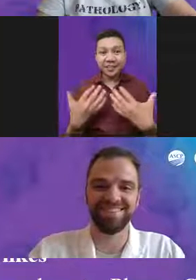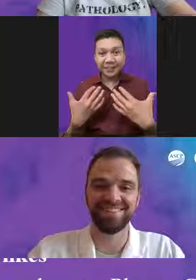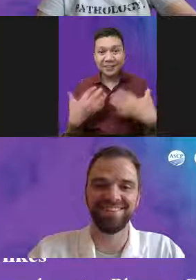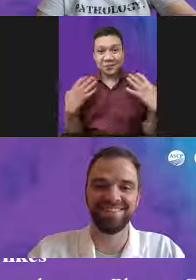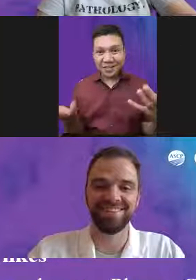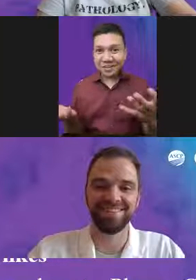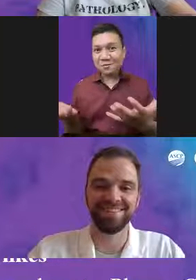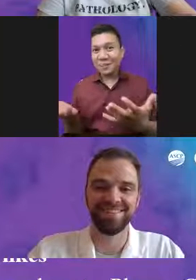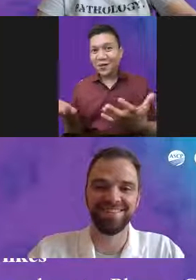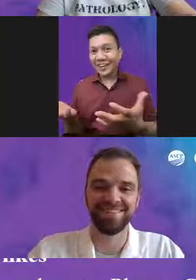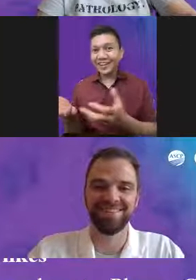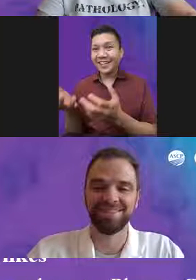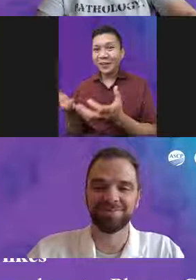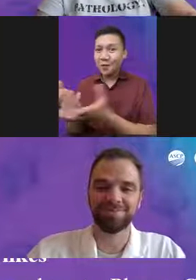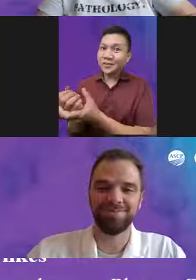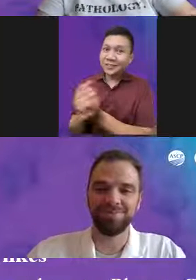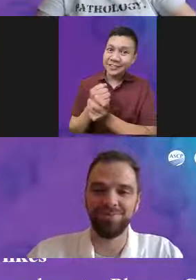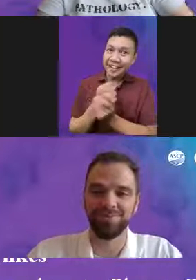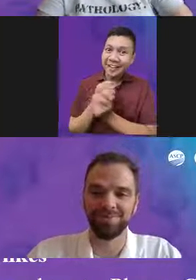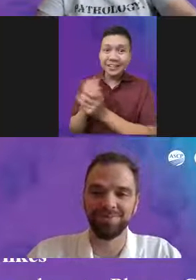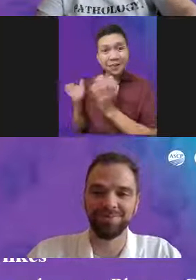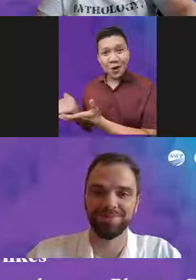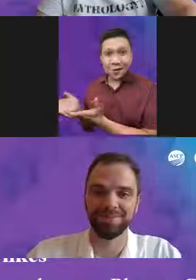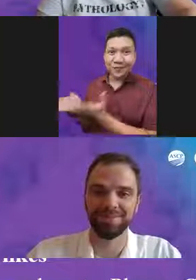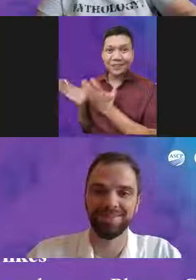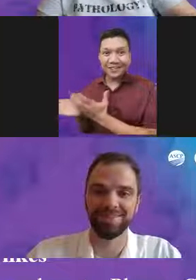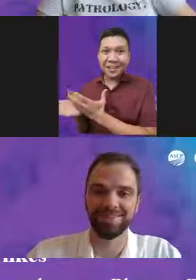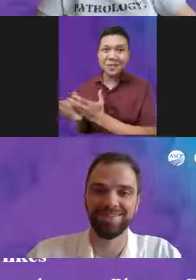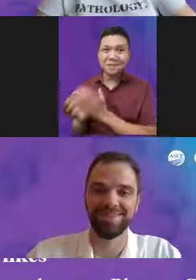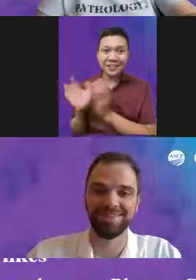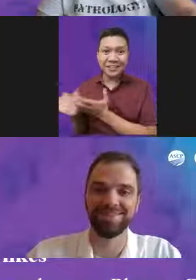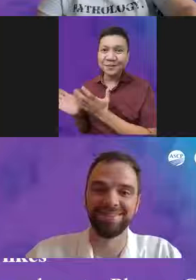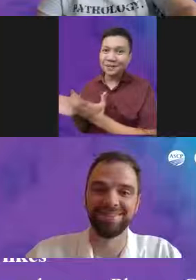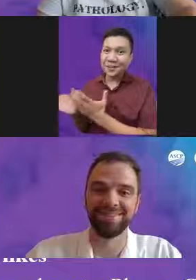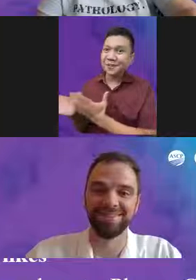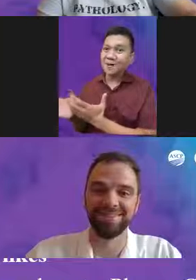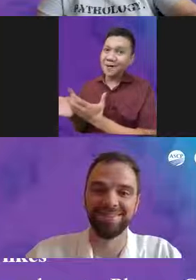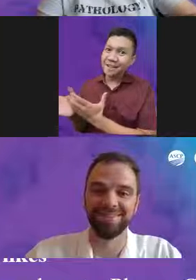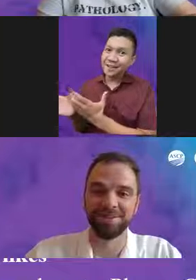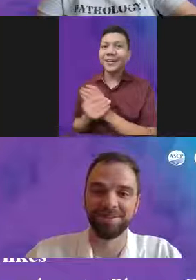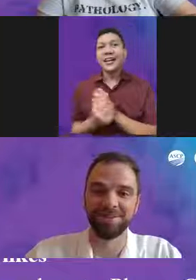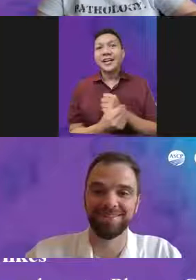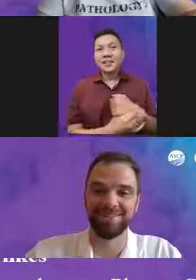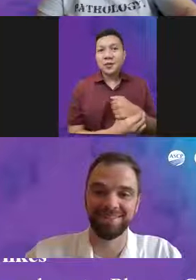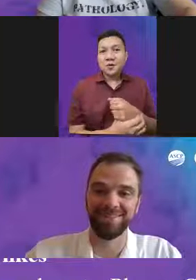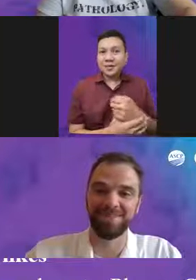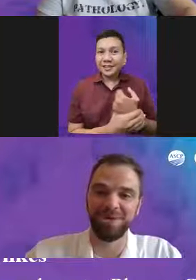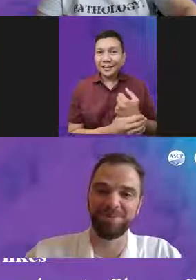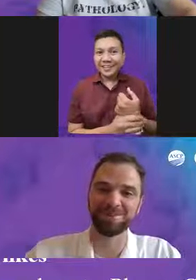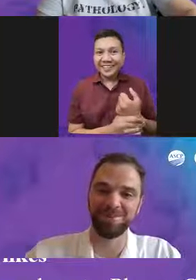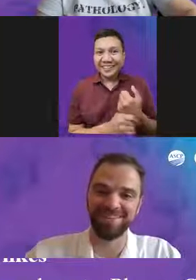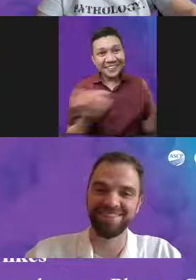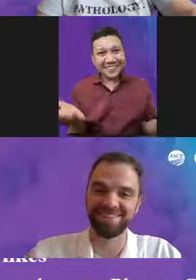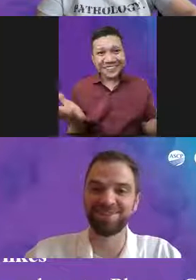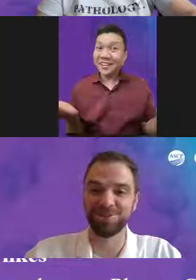that tells us to we need to report it and hold the doctor's hand and go. Tell him there's something wrong in the bone marrow. So it's the